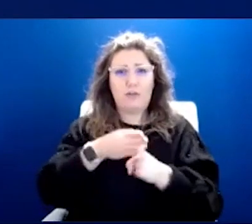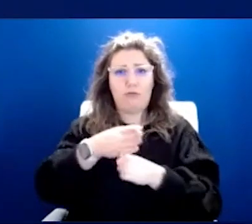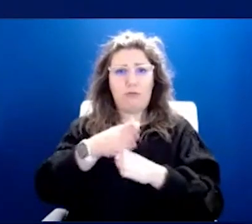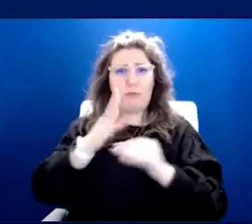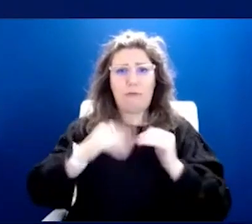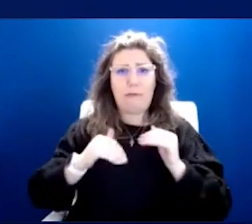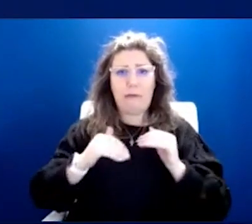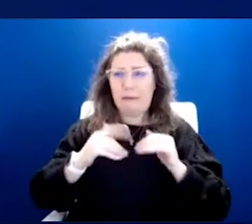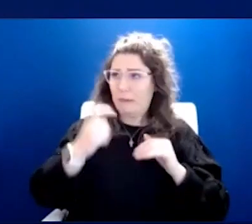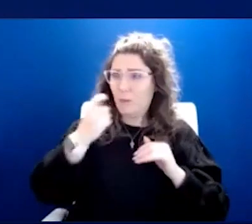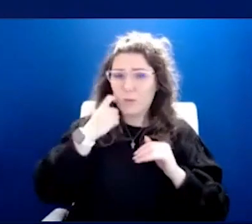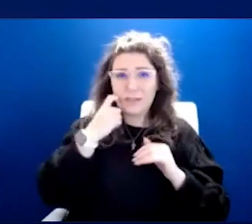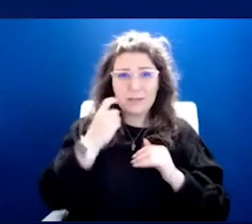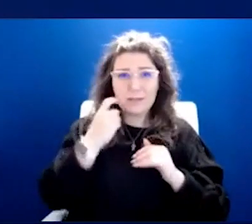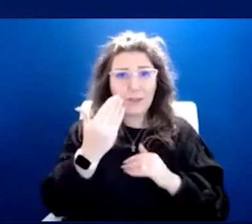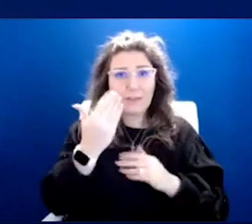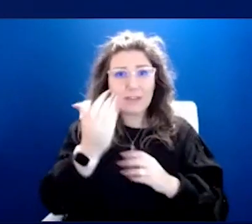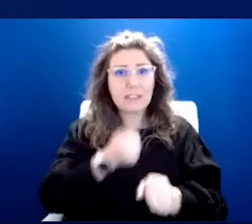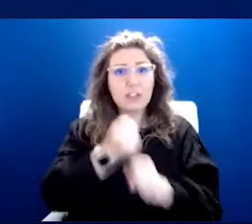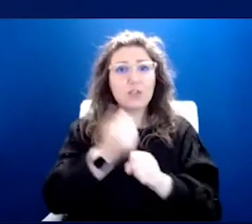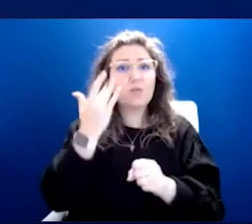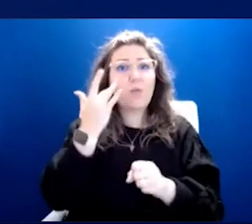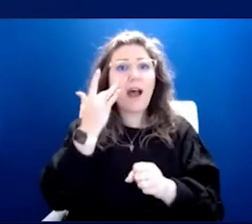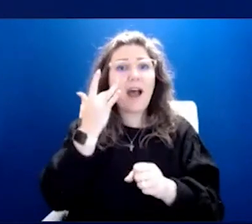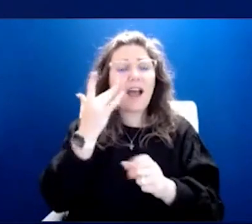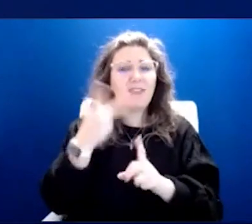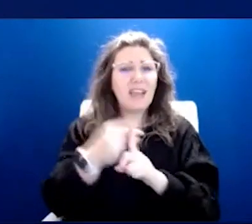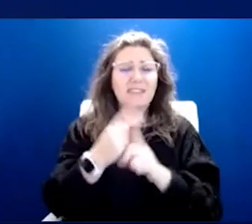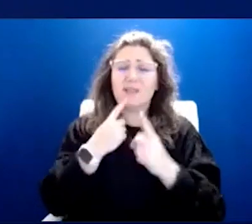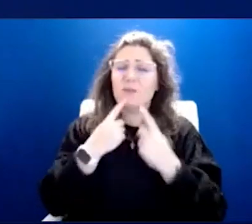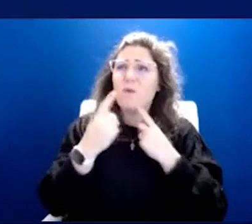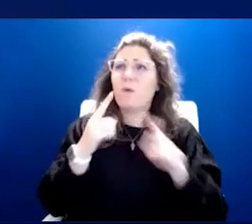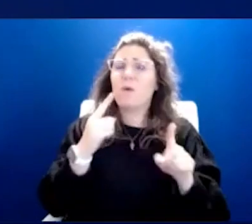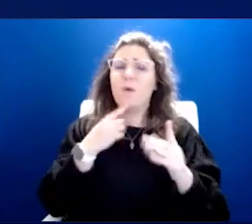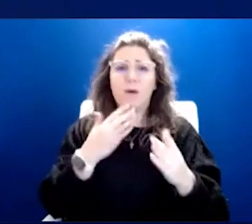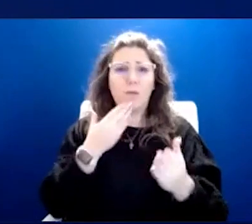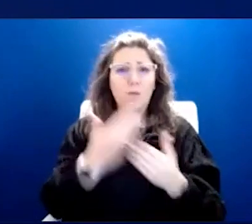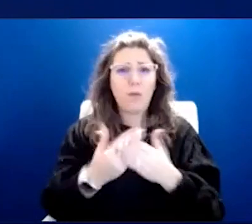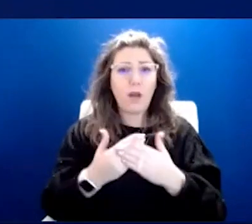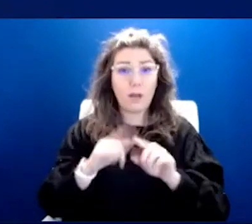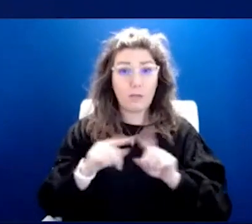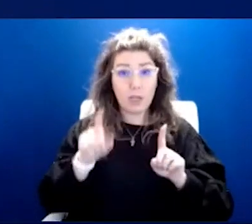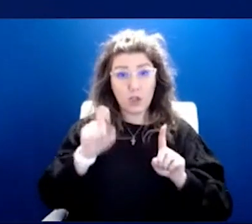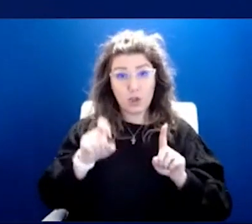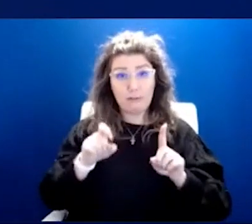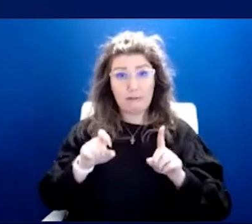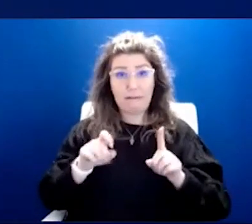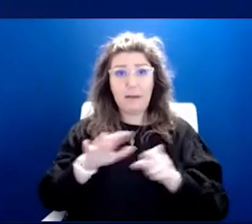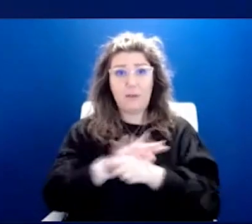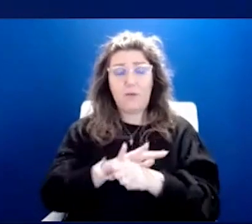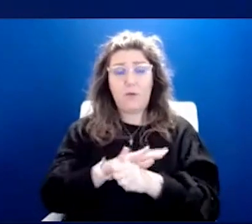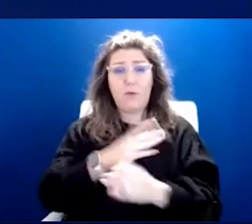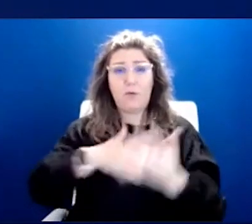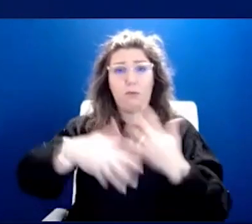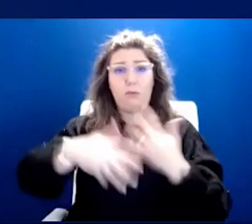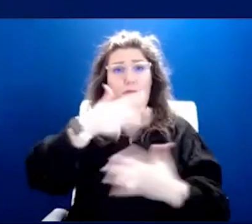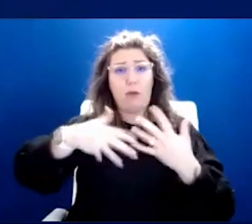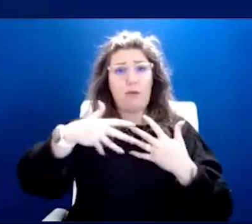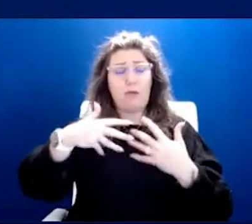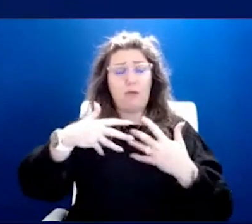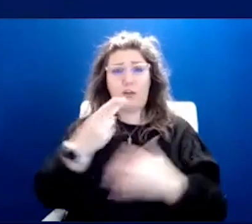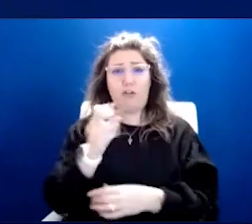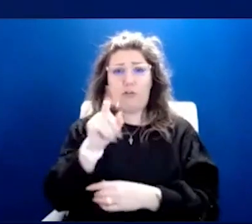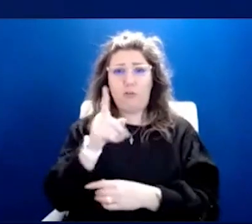last 15 years because the vaccines, they work so well. But you do need that herd immunity, and I think that works somewhat with